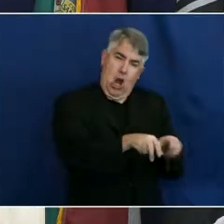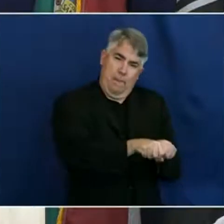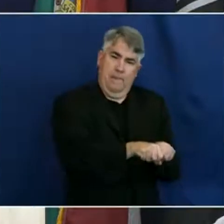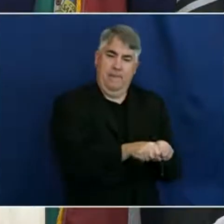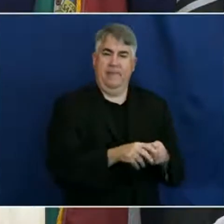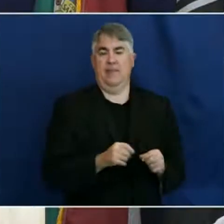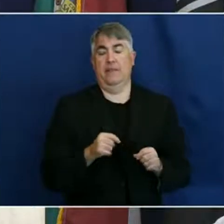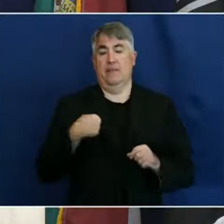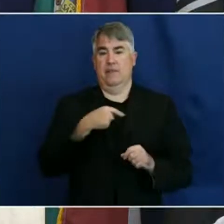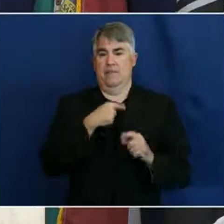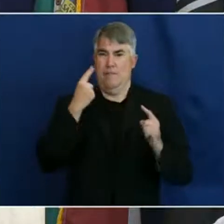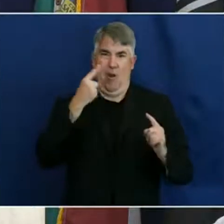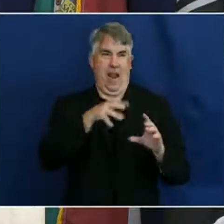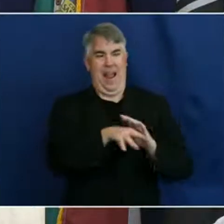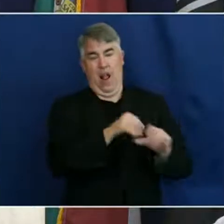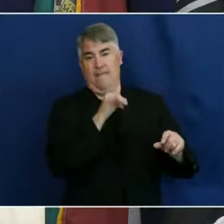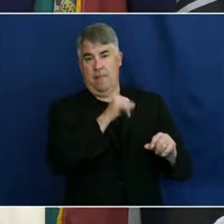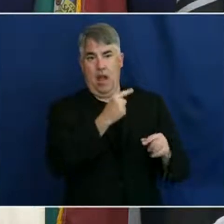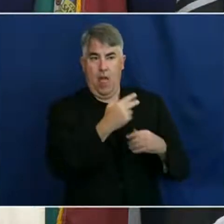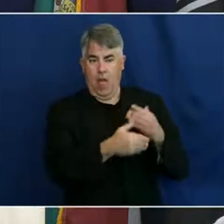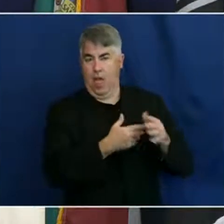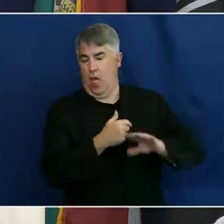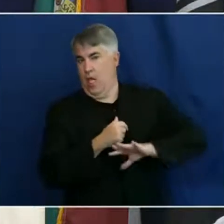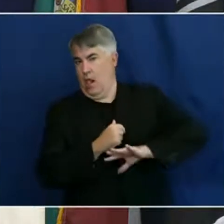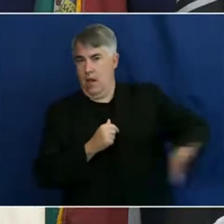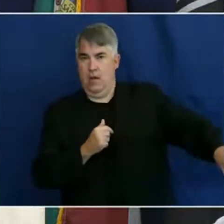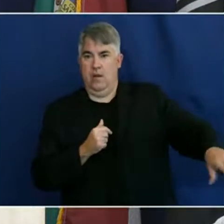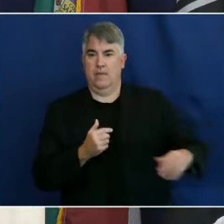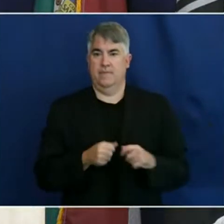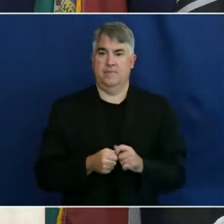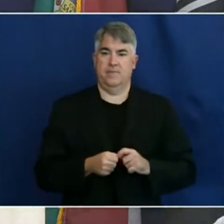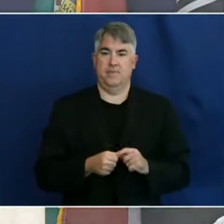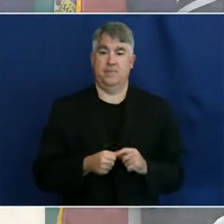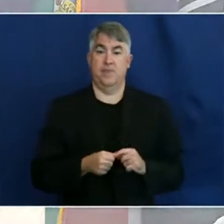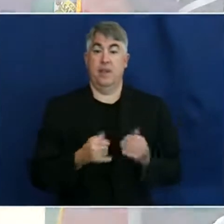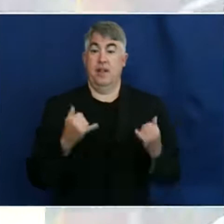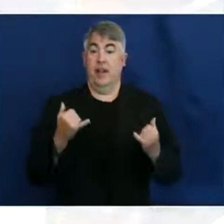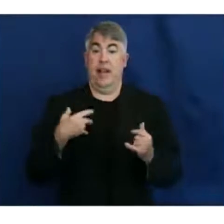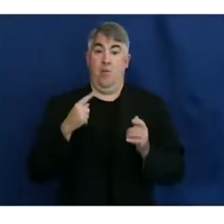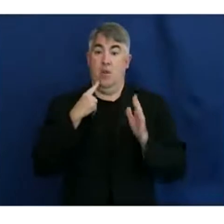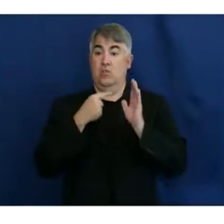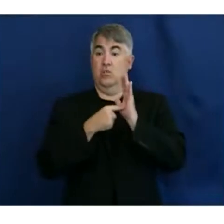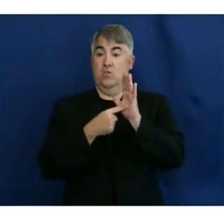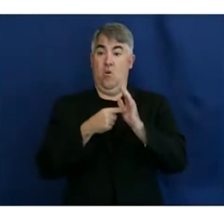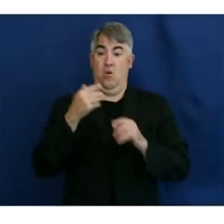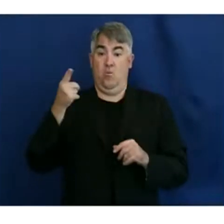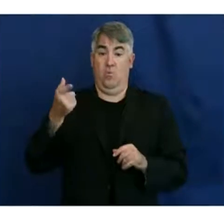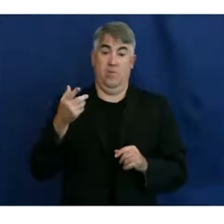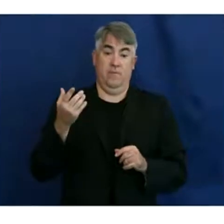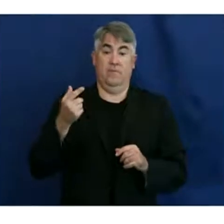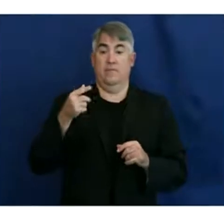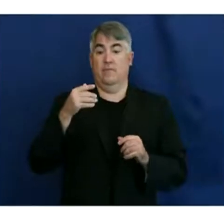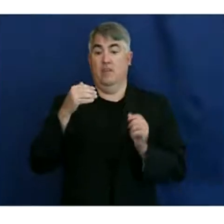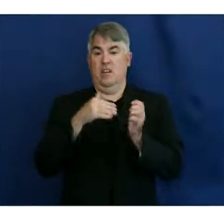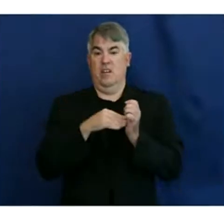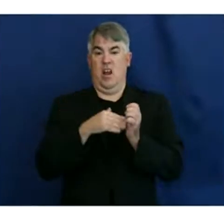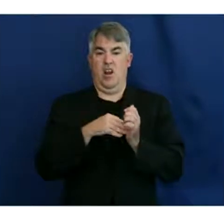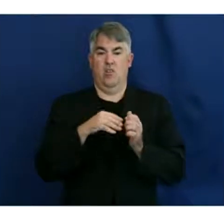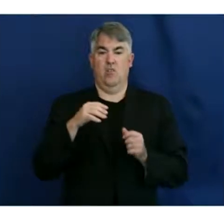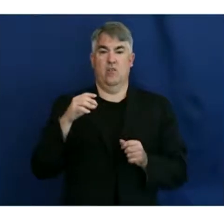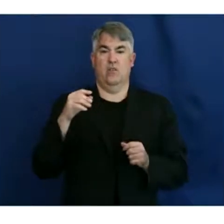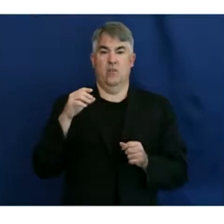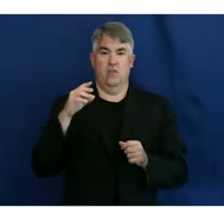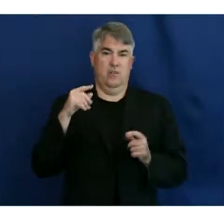way out of this. With that, let's pull up our one chart for today, and then we'll hear from Supervisor Vargas. Dr. Wooten and Dr. Shaw are both here as well for